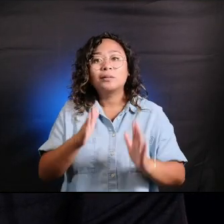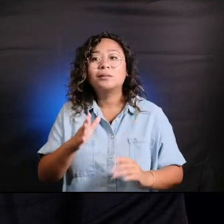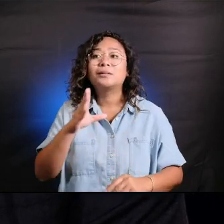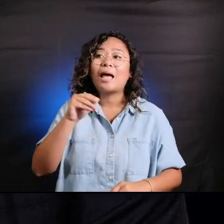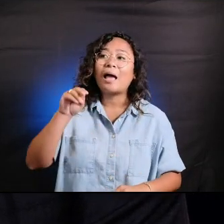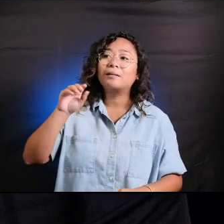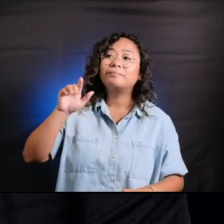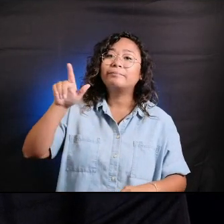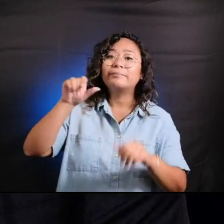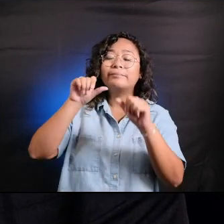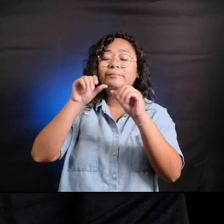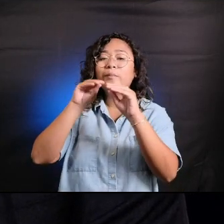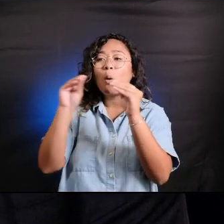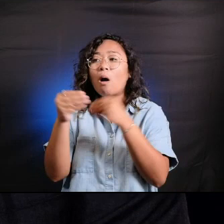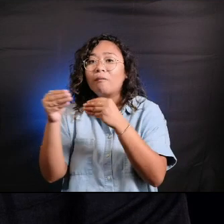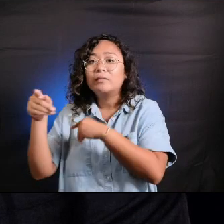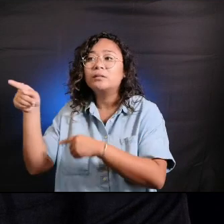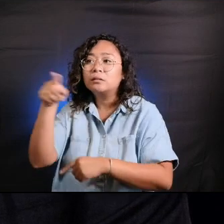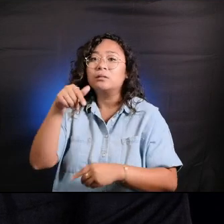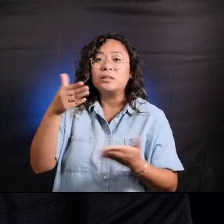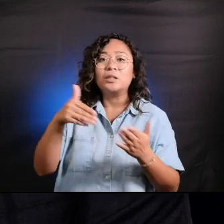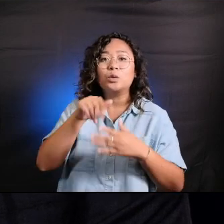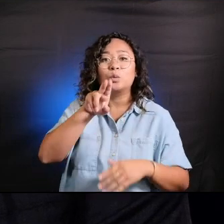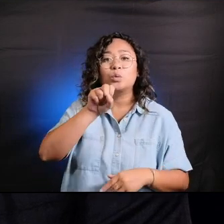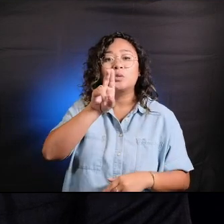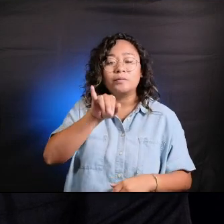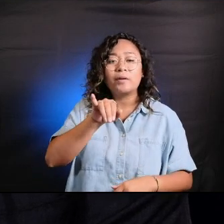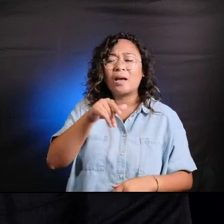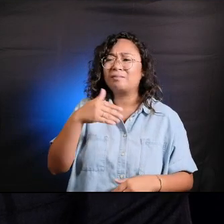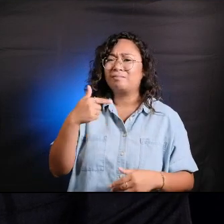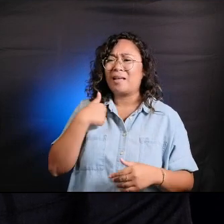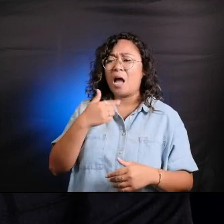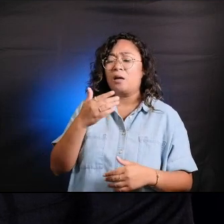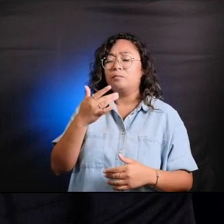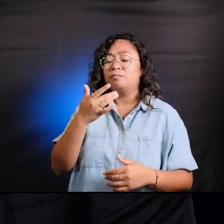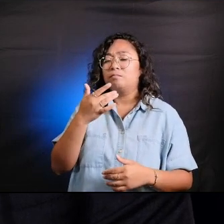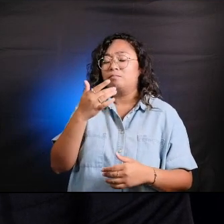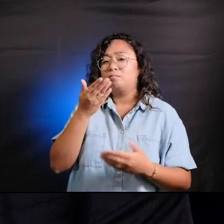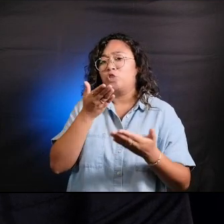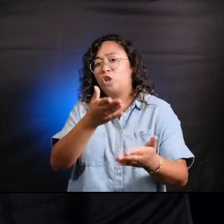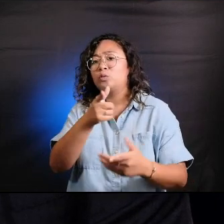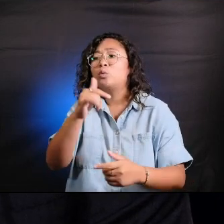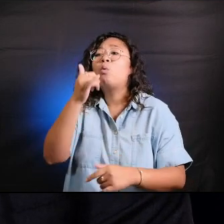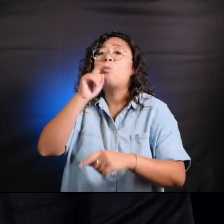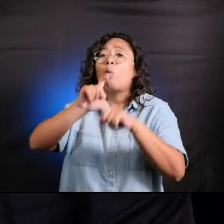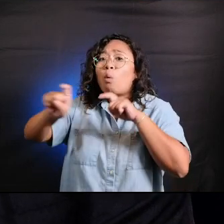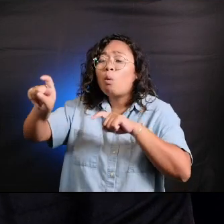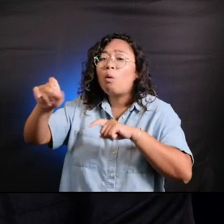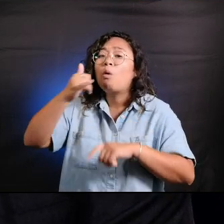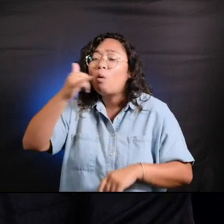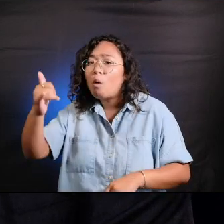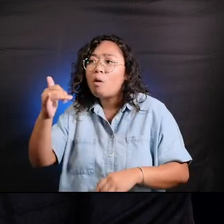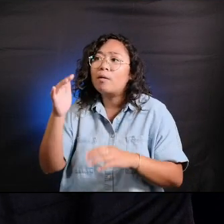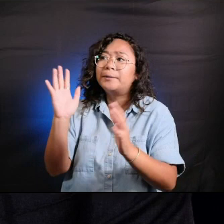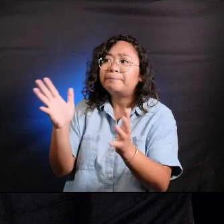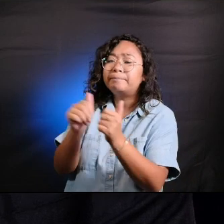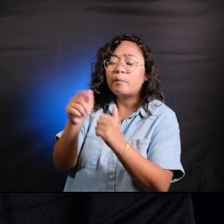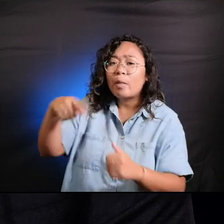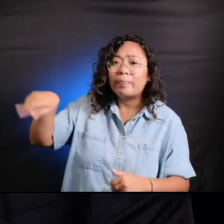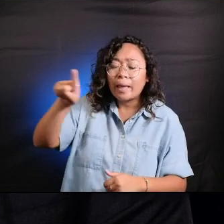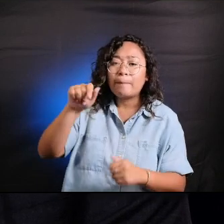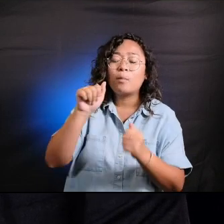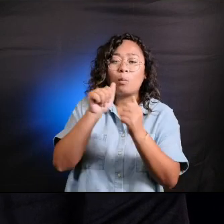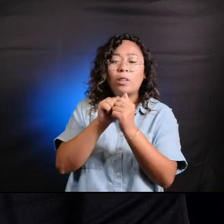that are processing applications here in the Virgin Islands. I won't call any of them out, but you can look through your